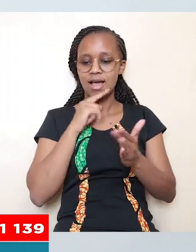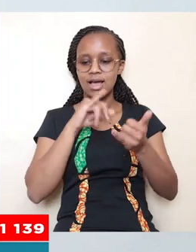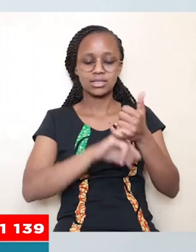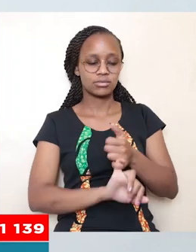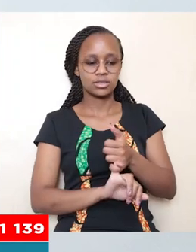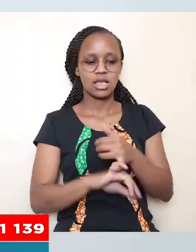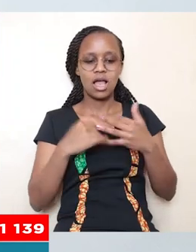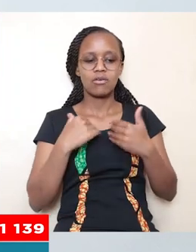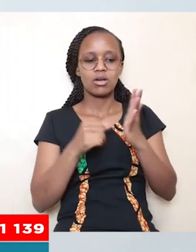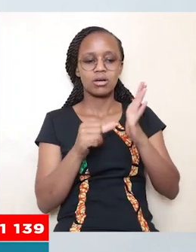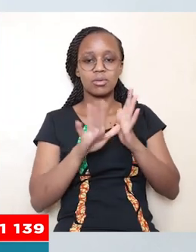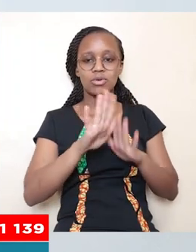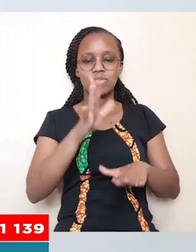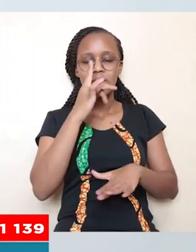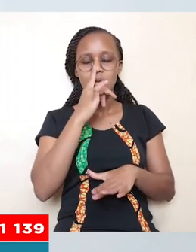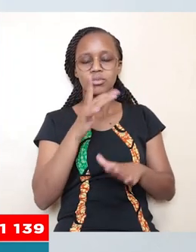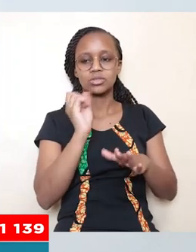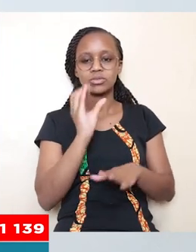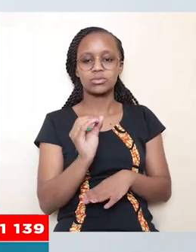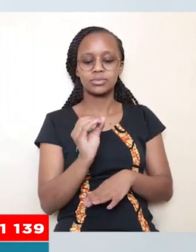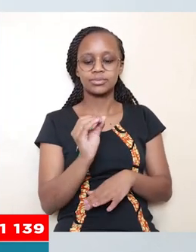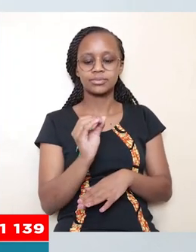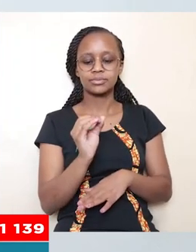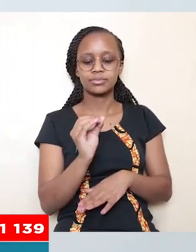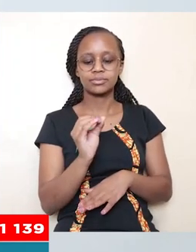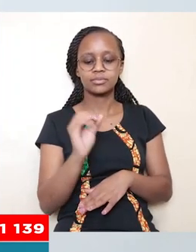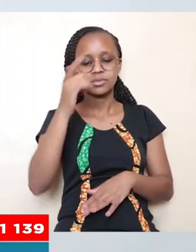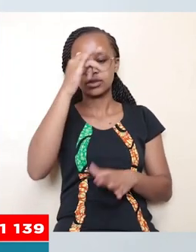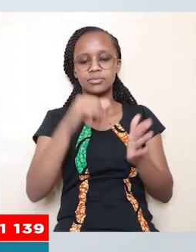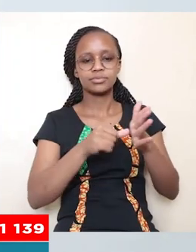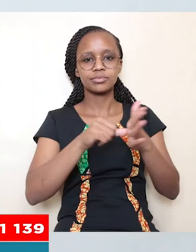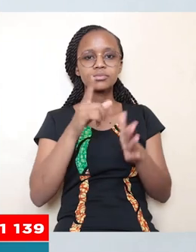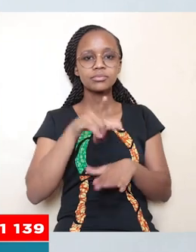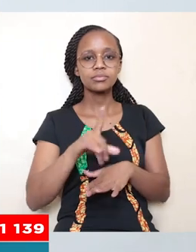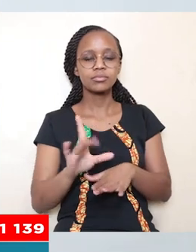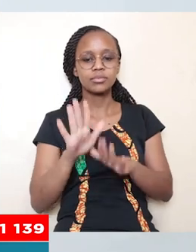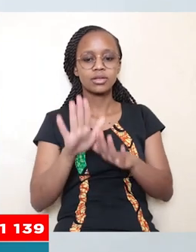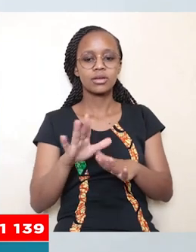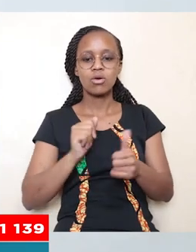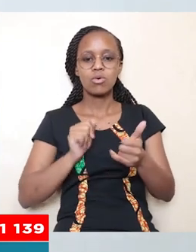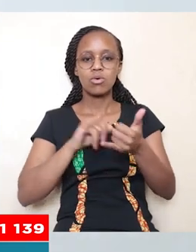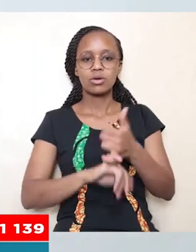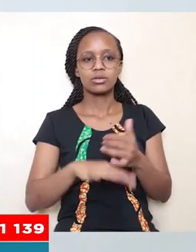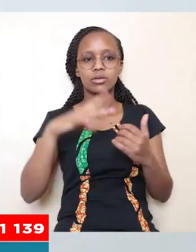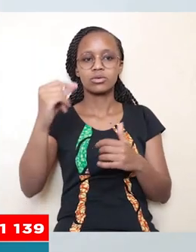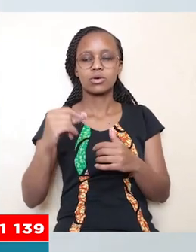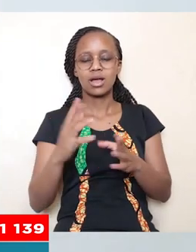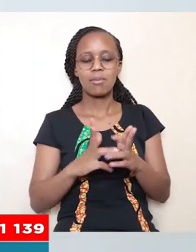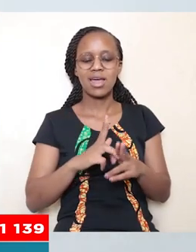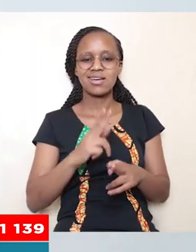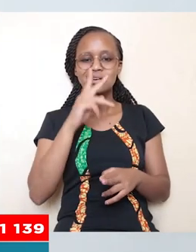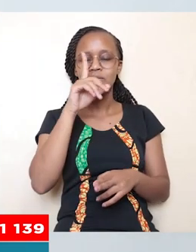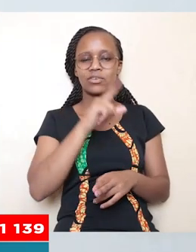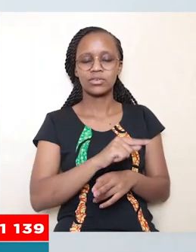husband, kuna shida kwenyu, kwa hivo, juu ya hiyo shida iko kwenyu, bibi yako, aende atahiriwe,